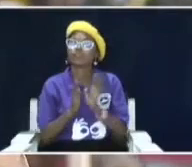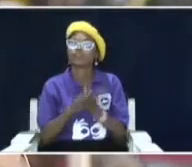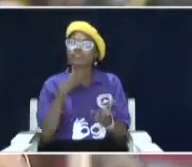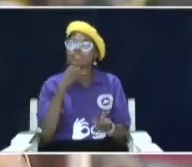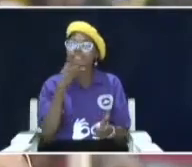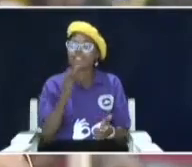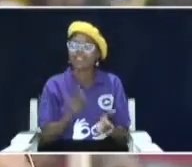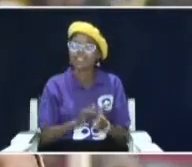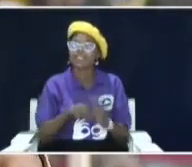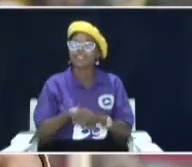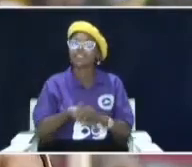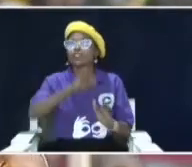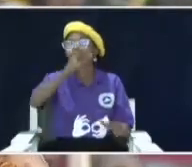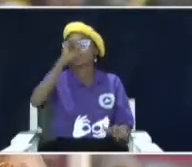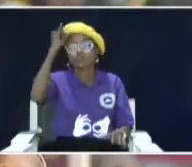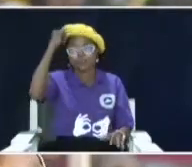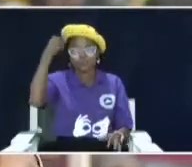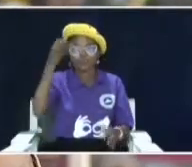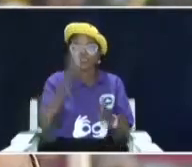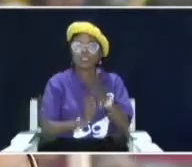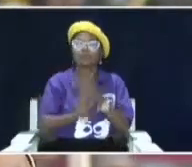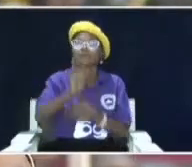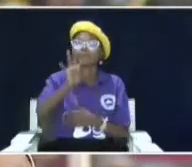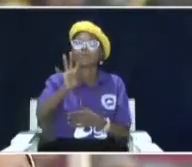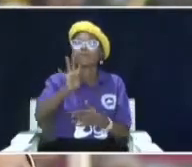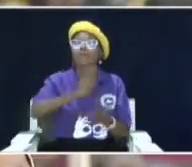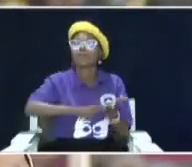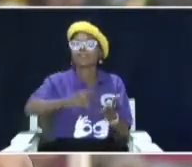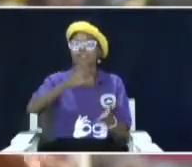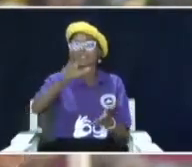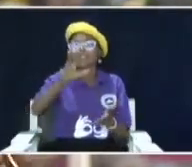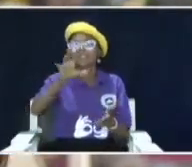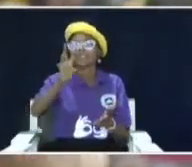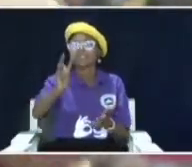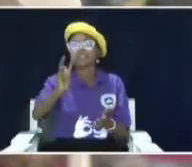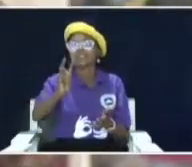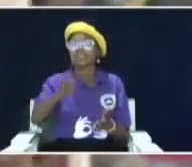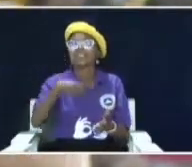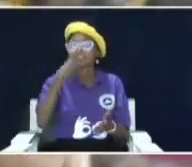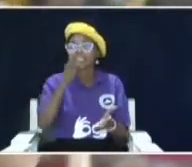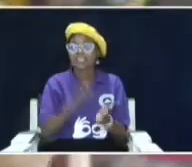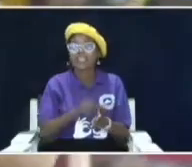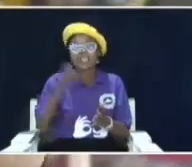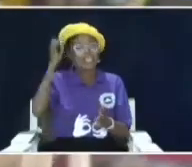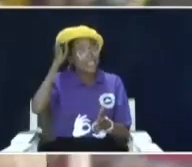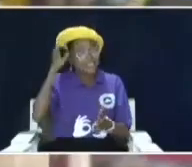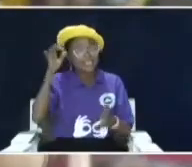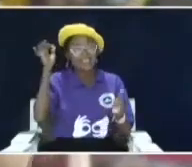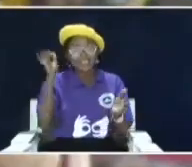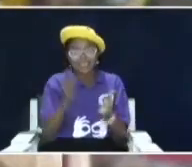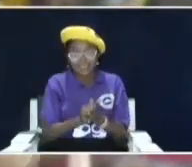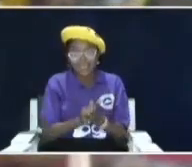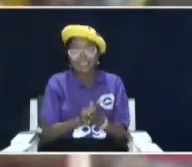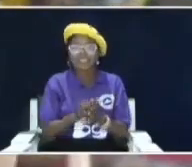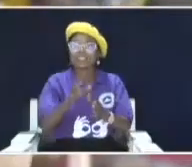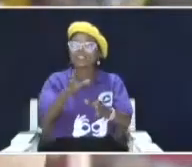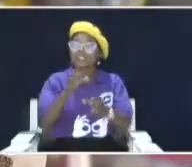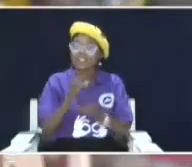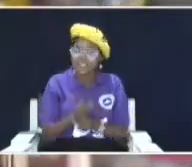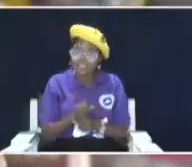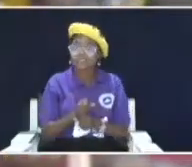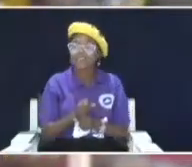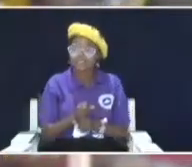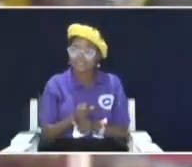said in John 4, verse 36, John 4, verse 36, he said, he that reapeth, receiveth